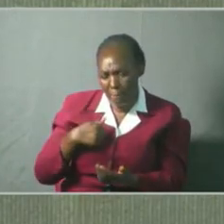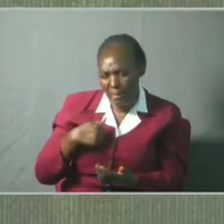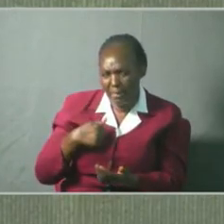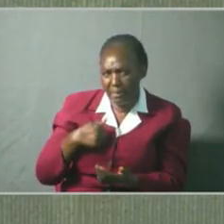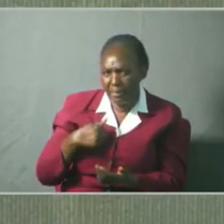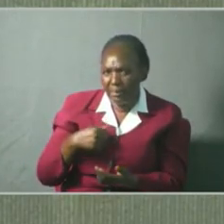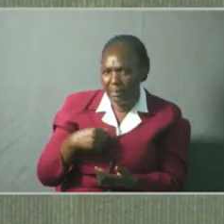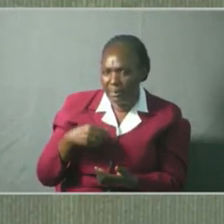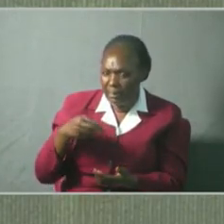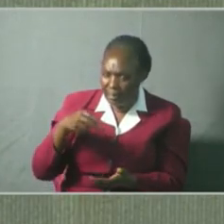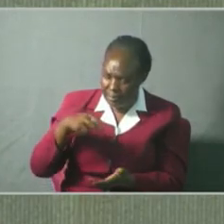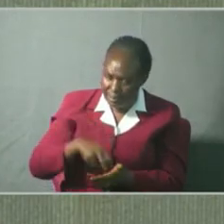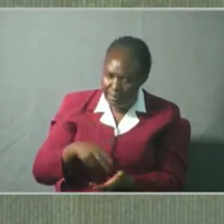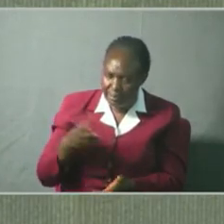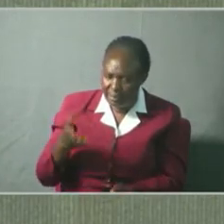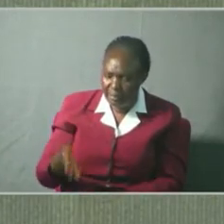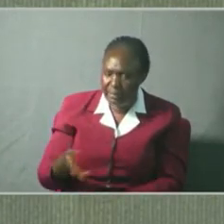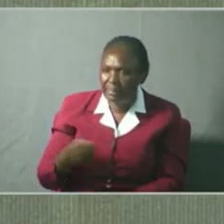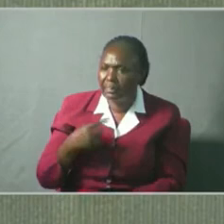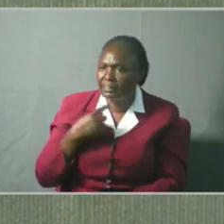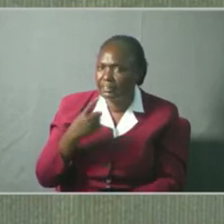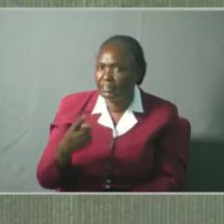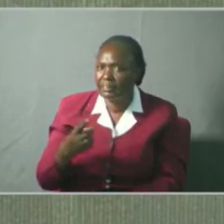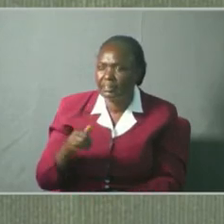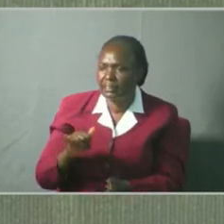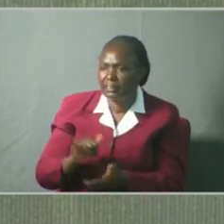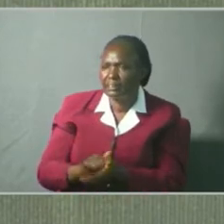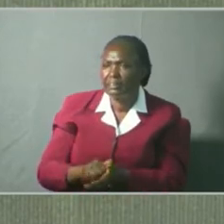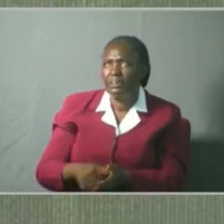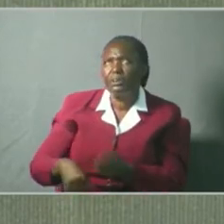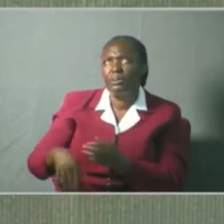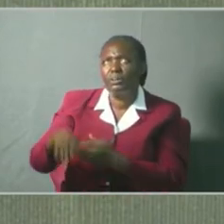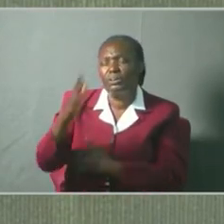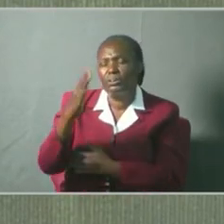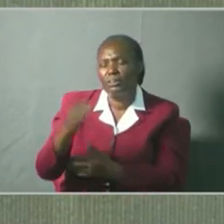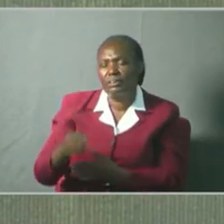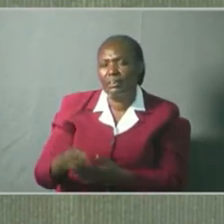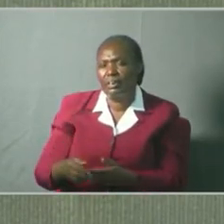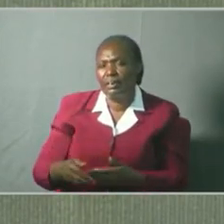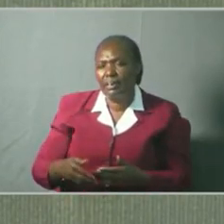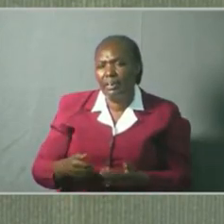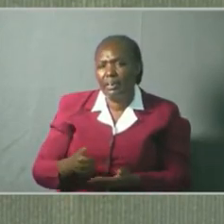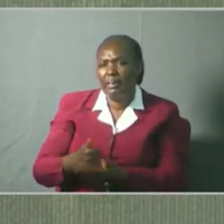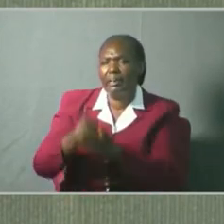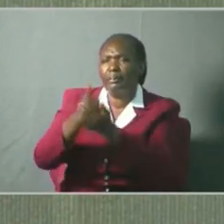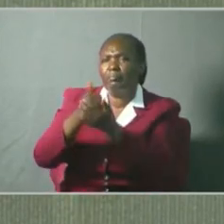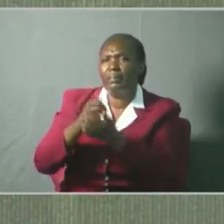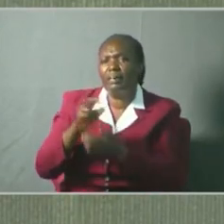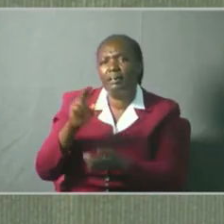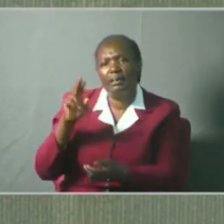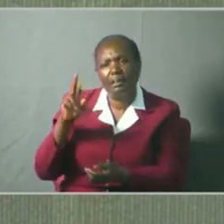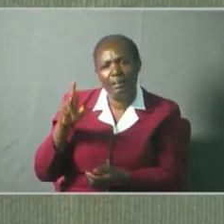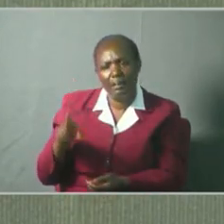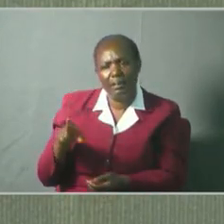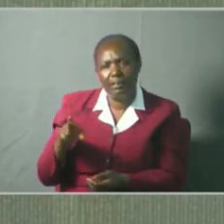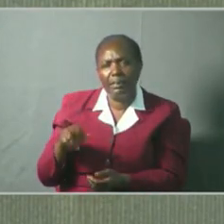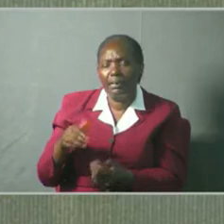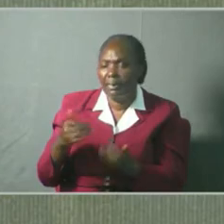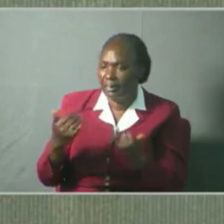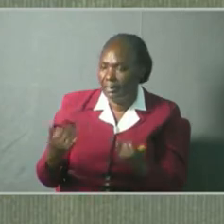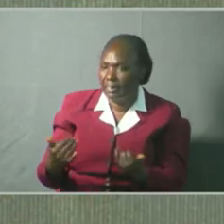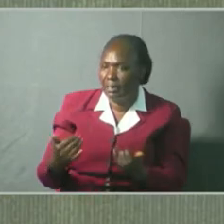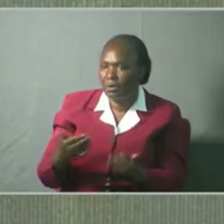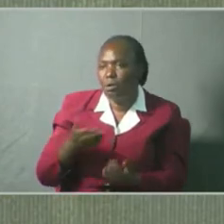better and even go out there. And I praise his name for that. Amen. And